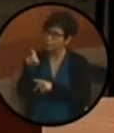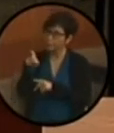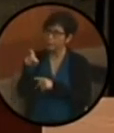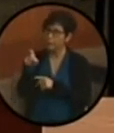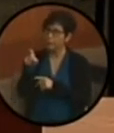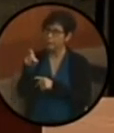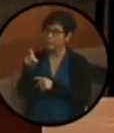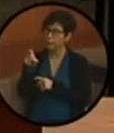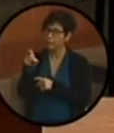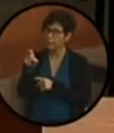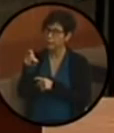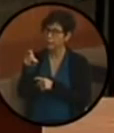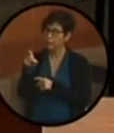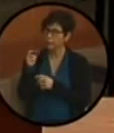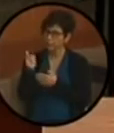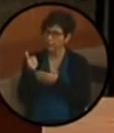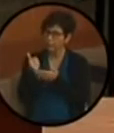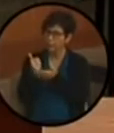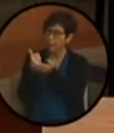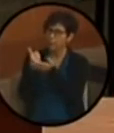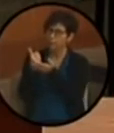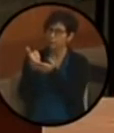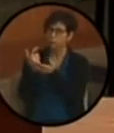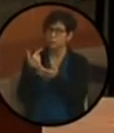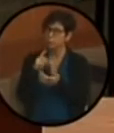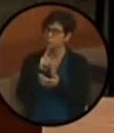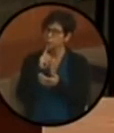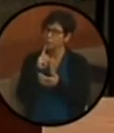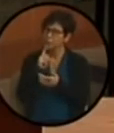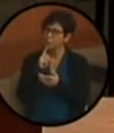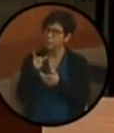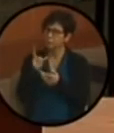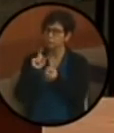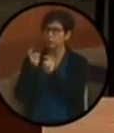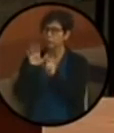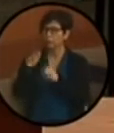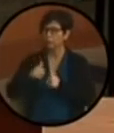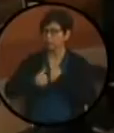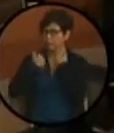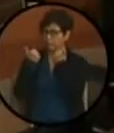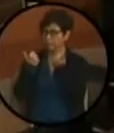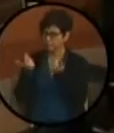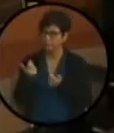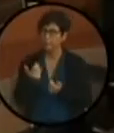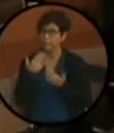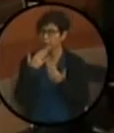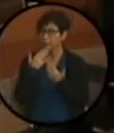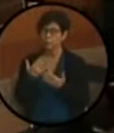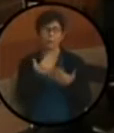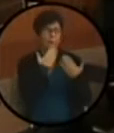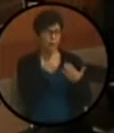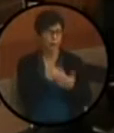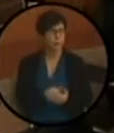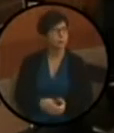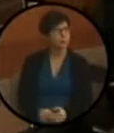pull themselves out of that type of culture. So thank you. Thank you.